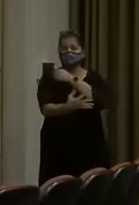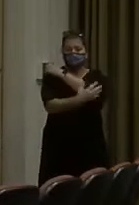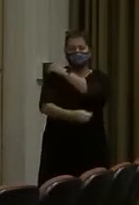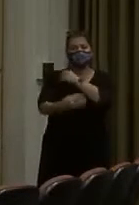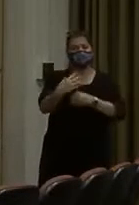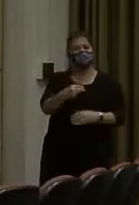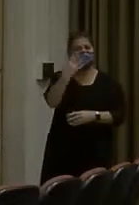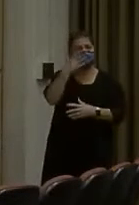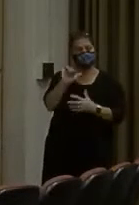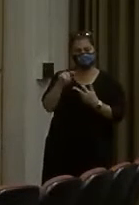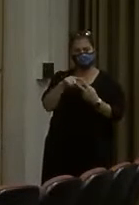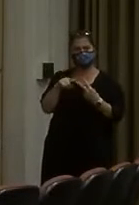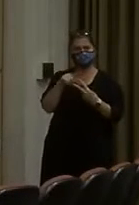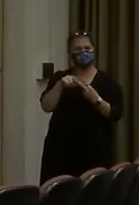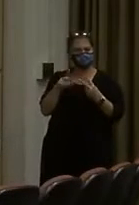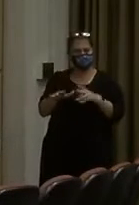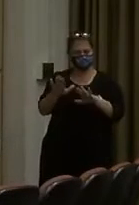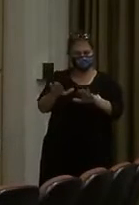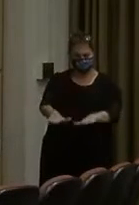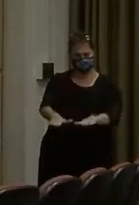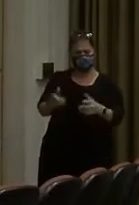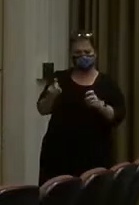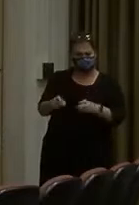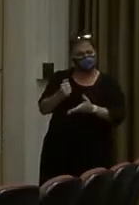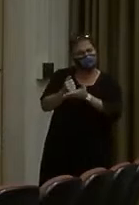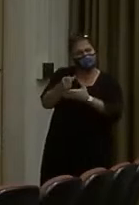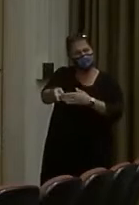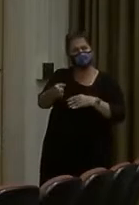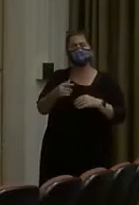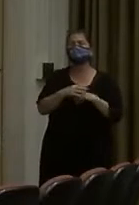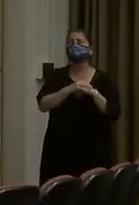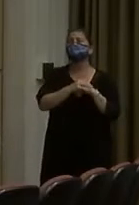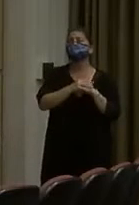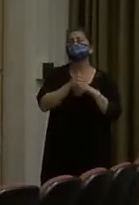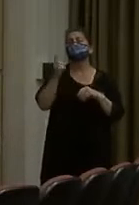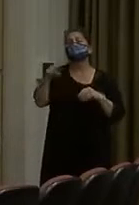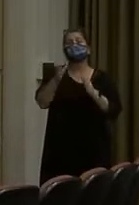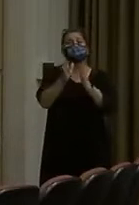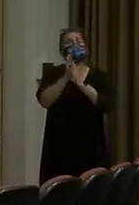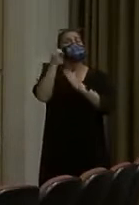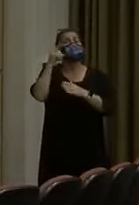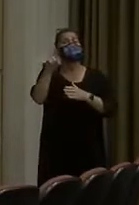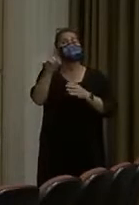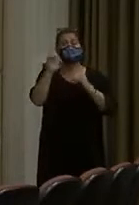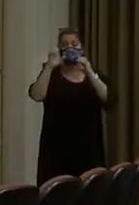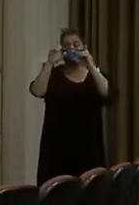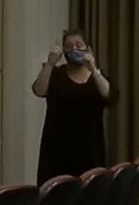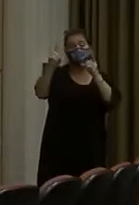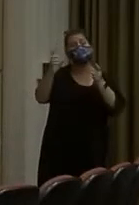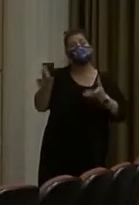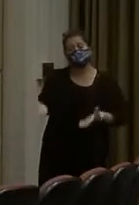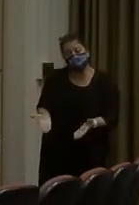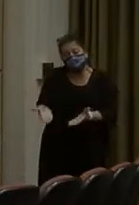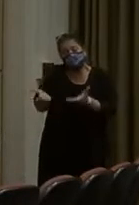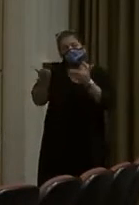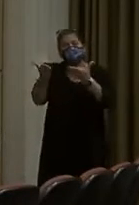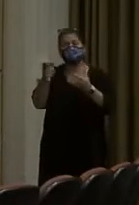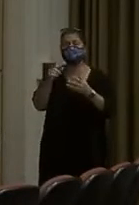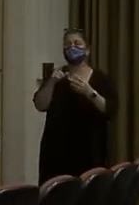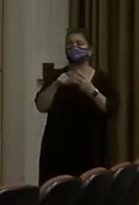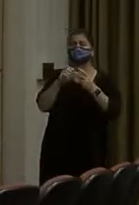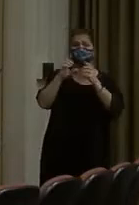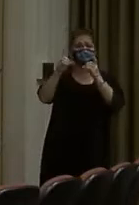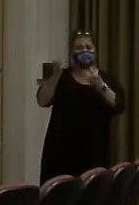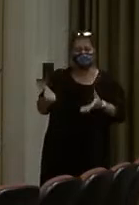as other population groups that were residing in the country. And they asked for education to